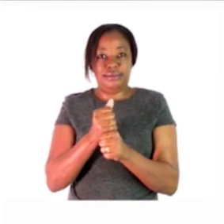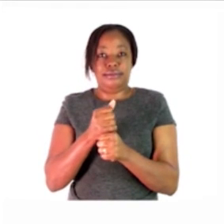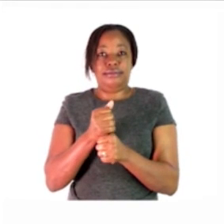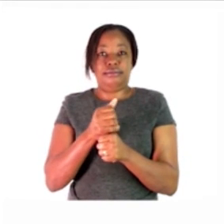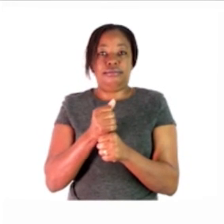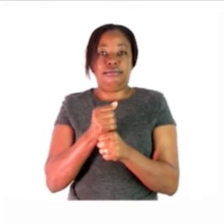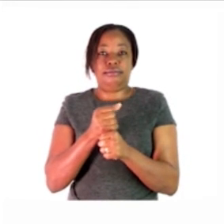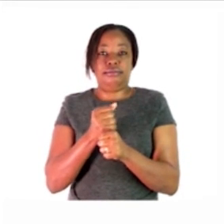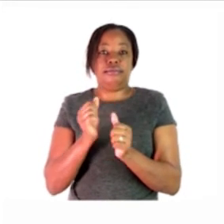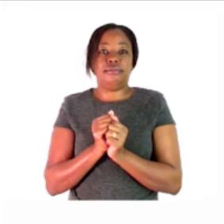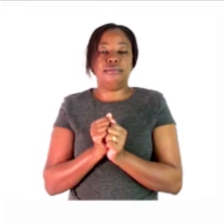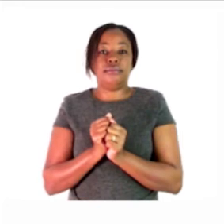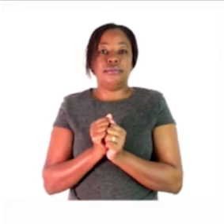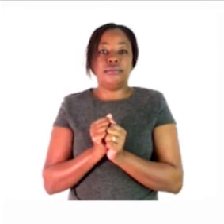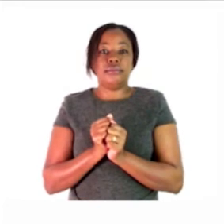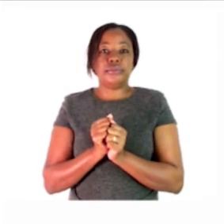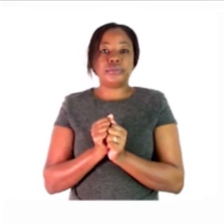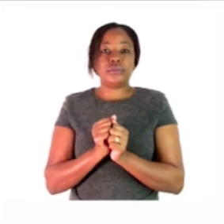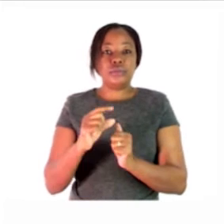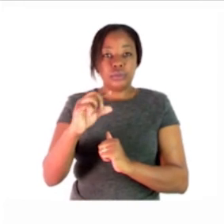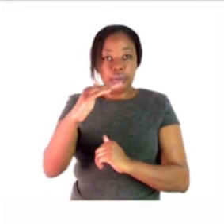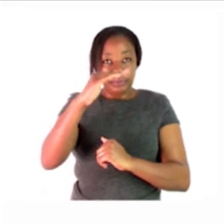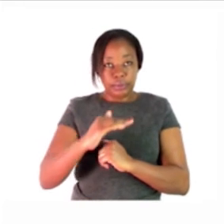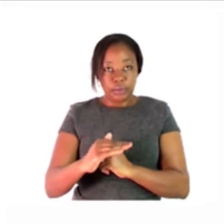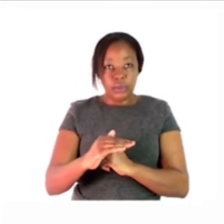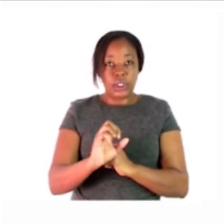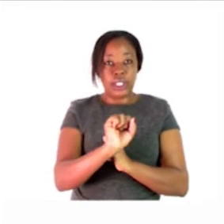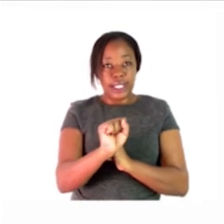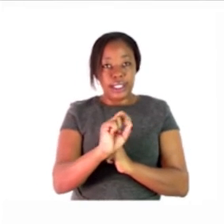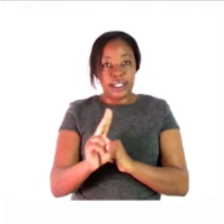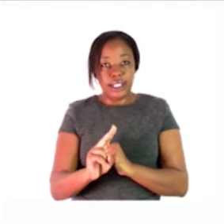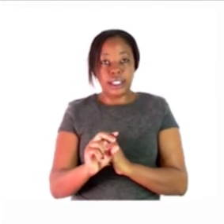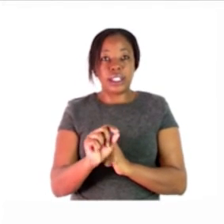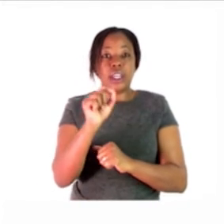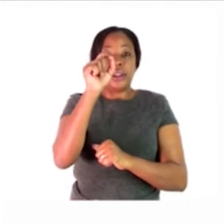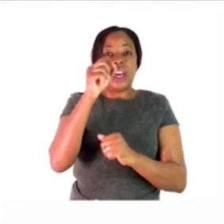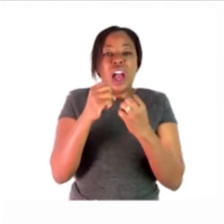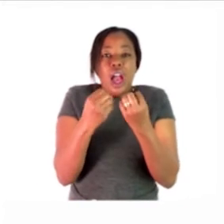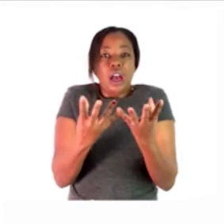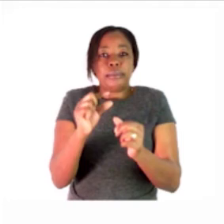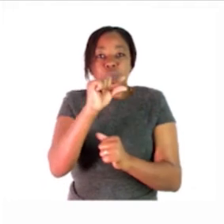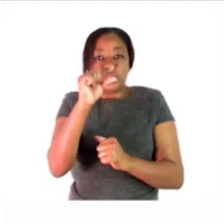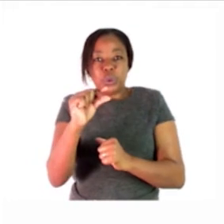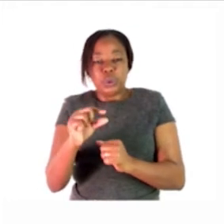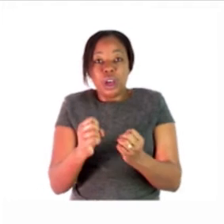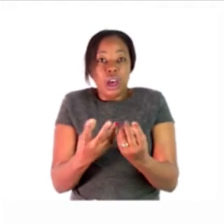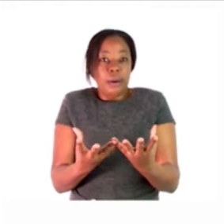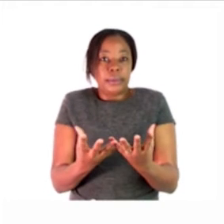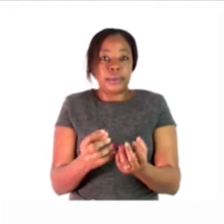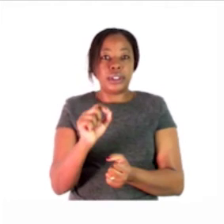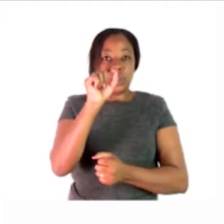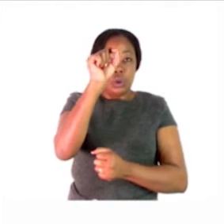Now, you tally how many you found in the correct box and answer the questions which are below. Now,